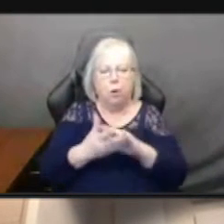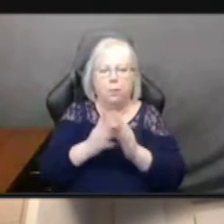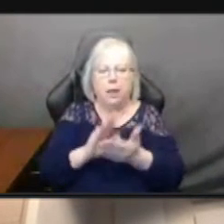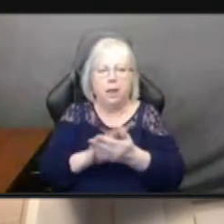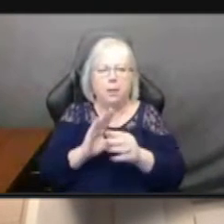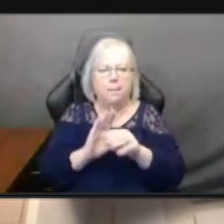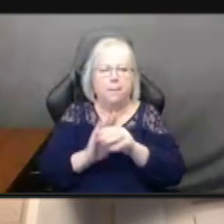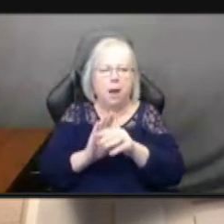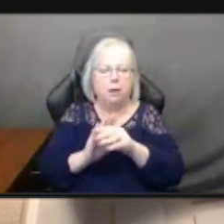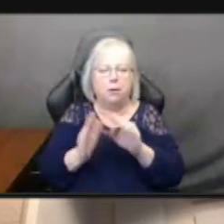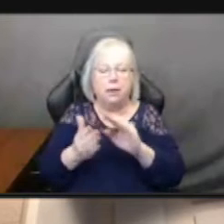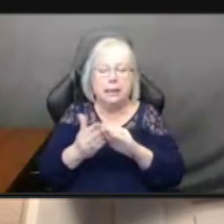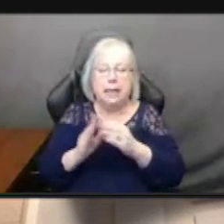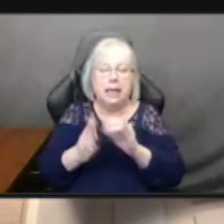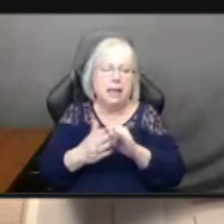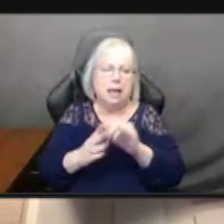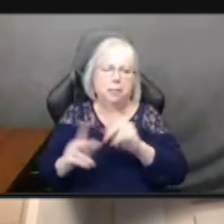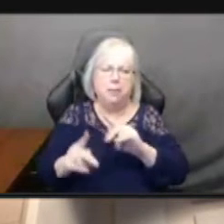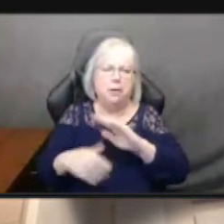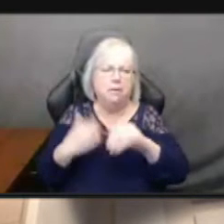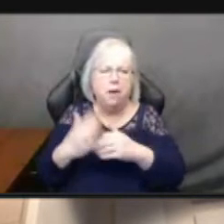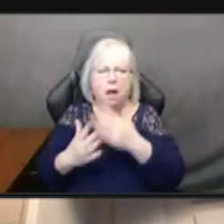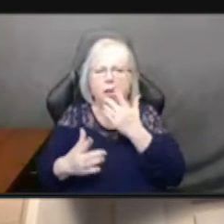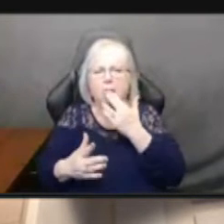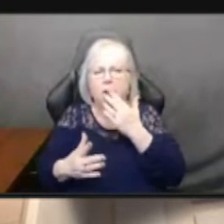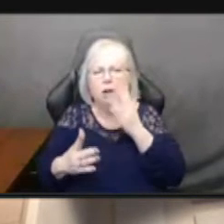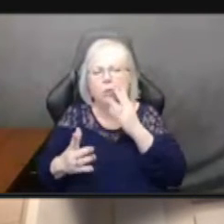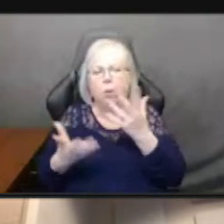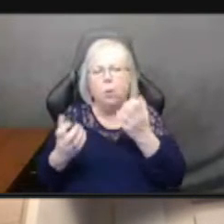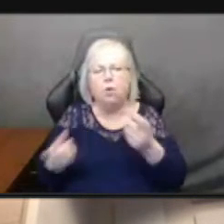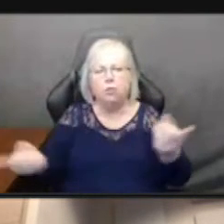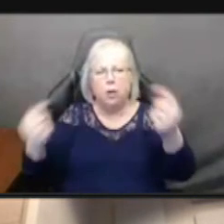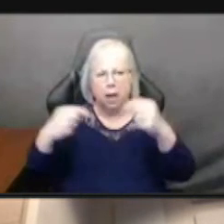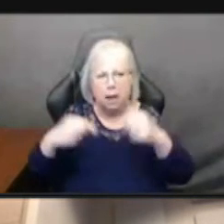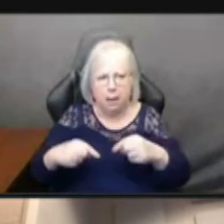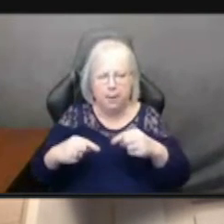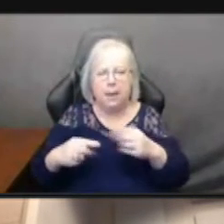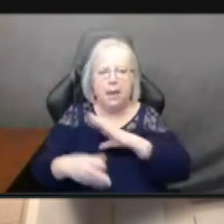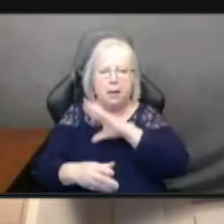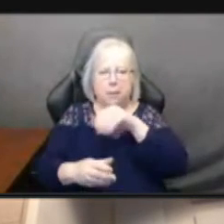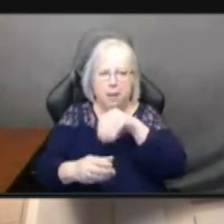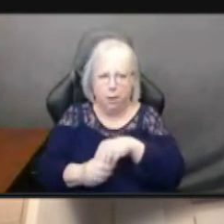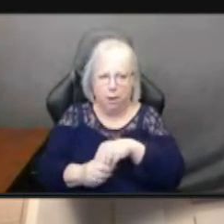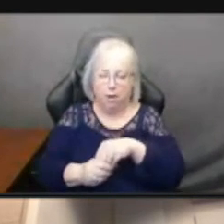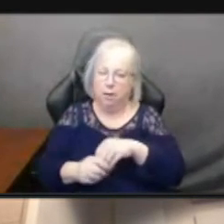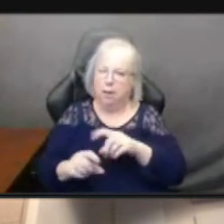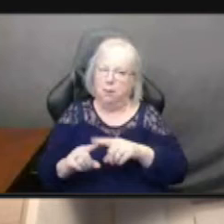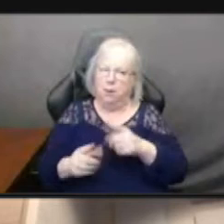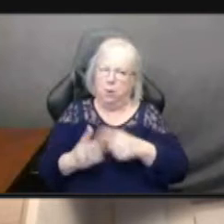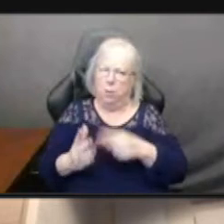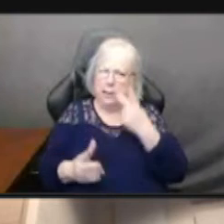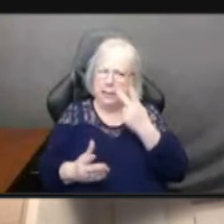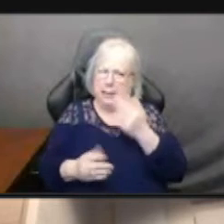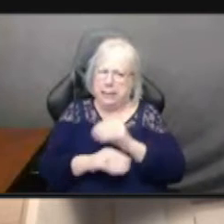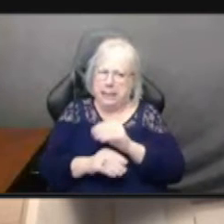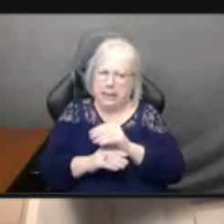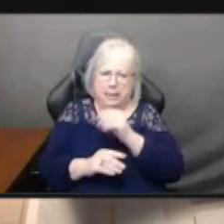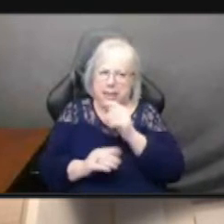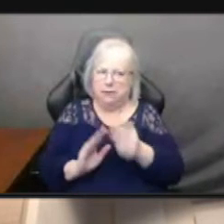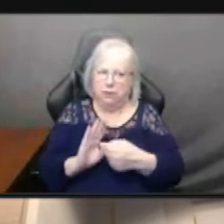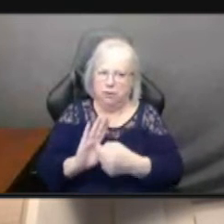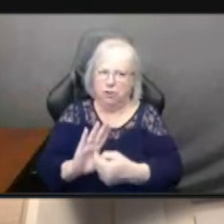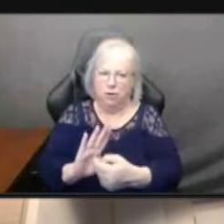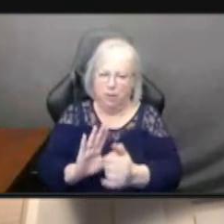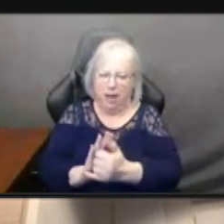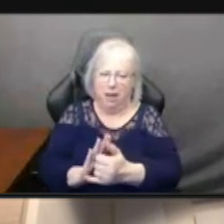will want to come and be a part of it. And what we're seeing this evening does not reflect that, perhaps because, as I